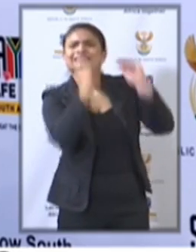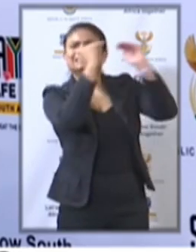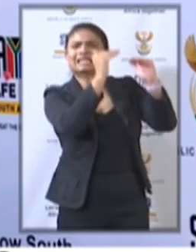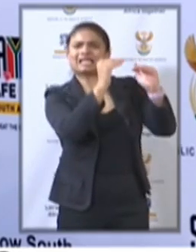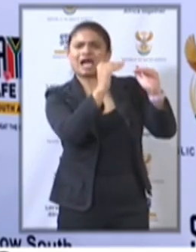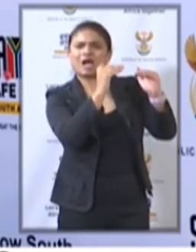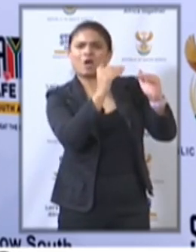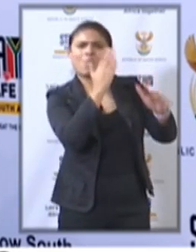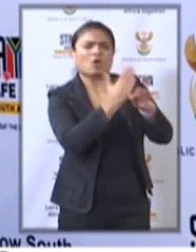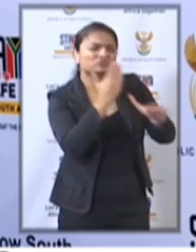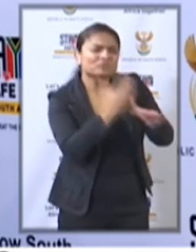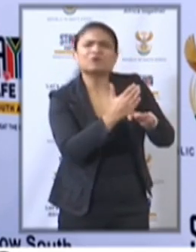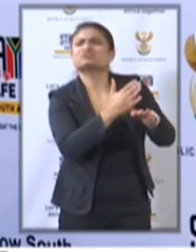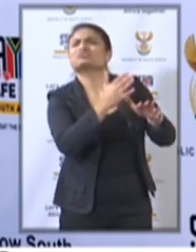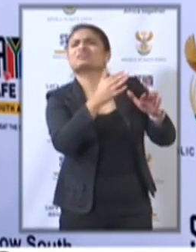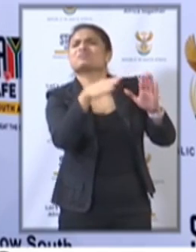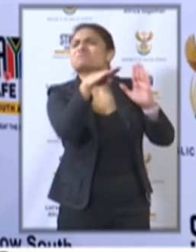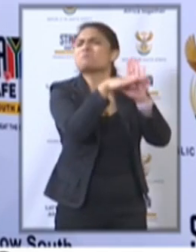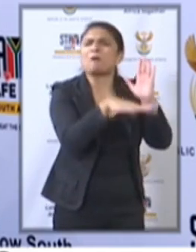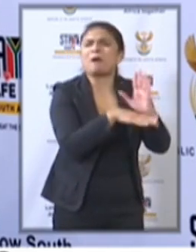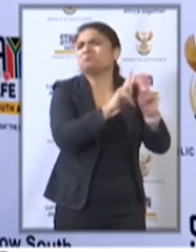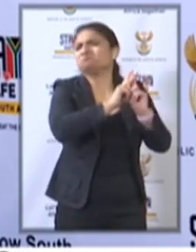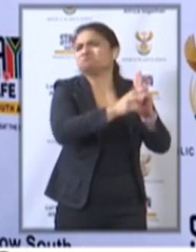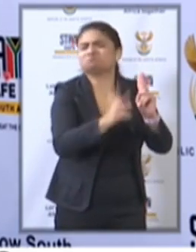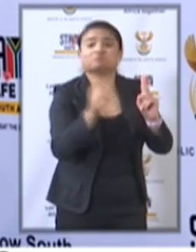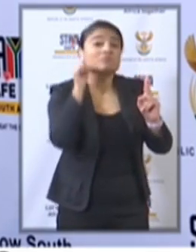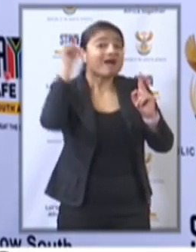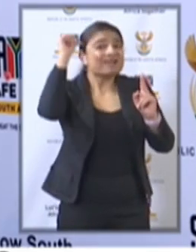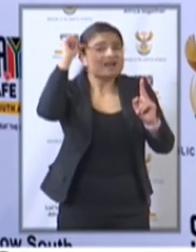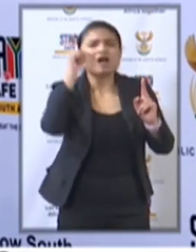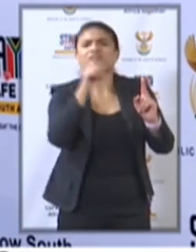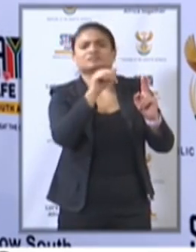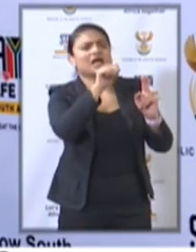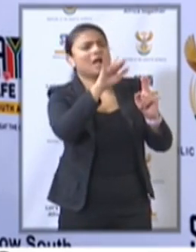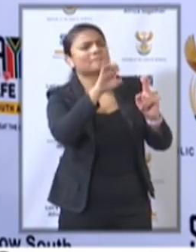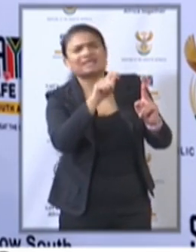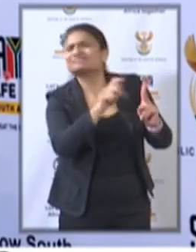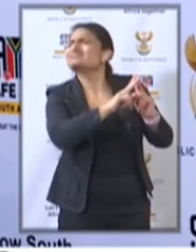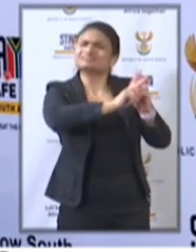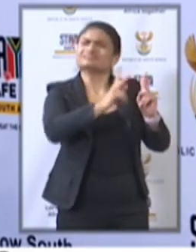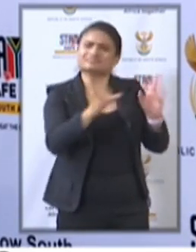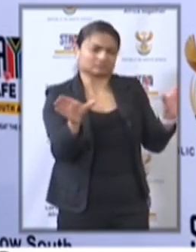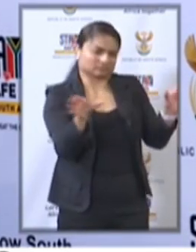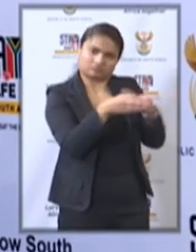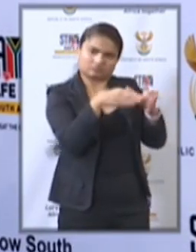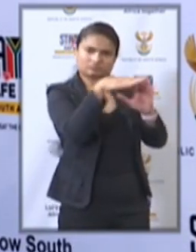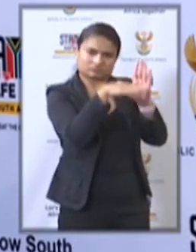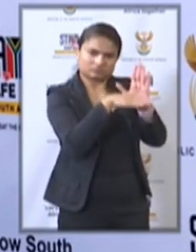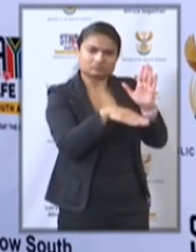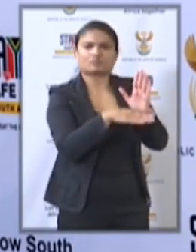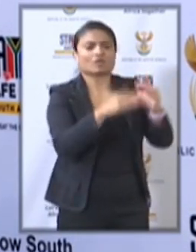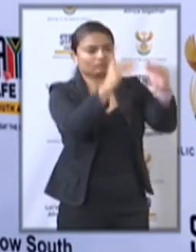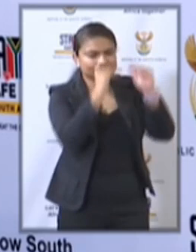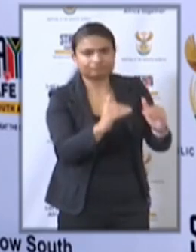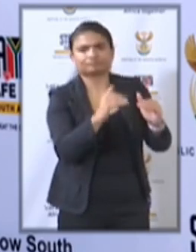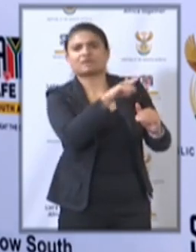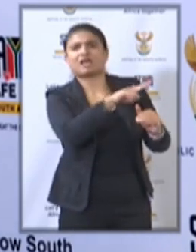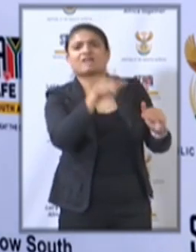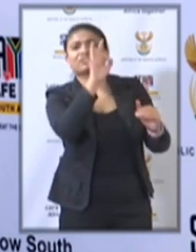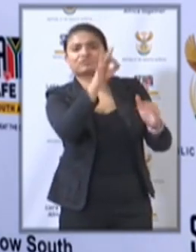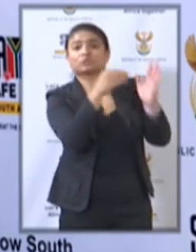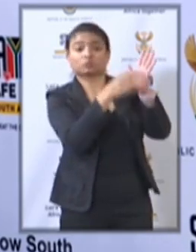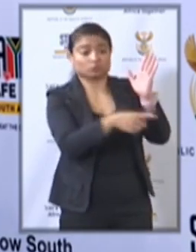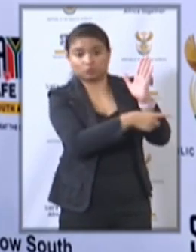occupational programs, and adult education and training sub-level 3 students. This will enable community